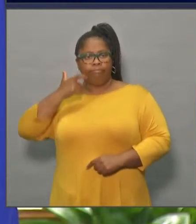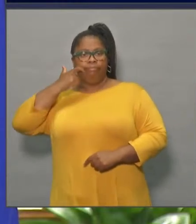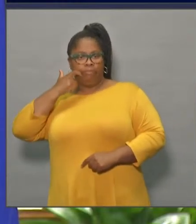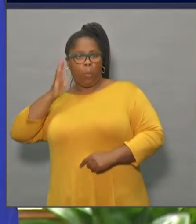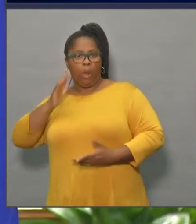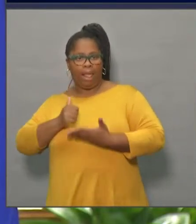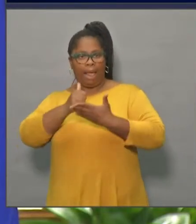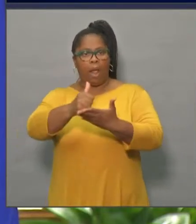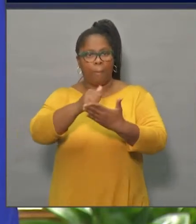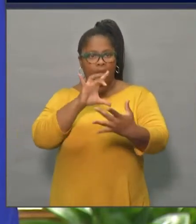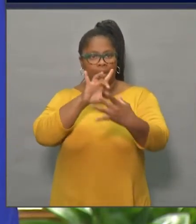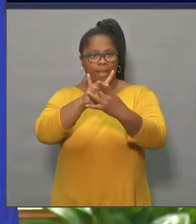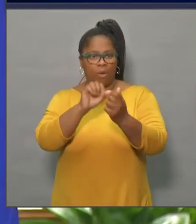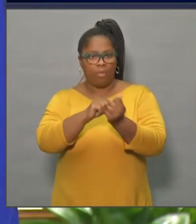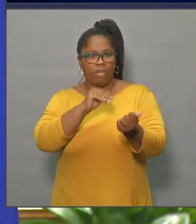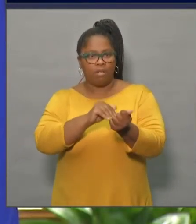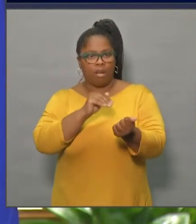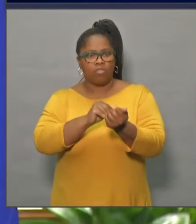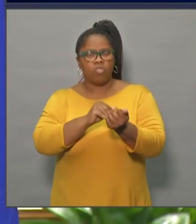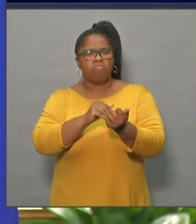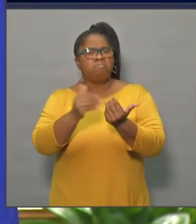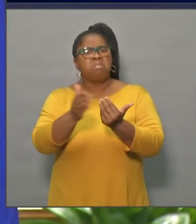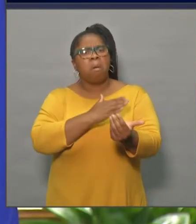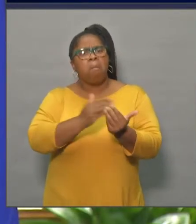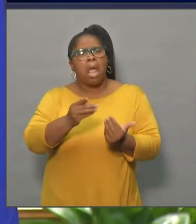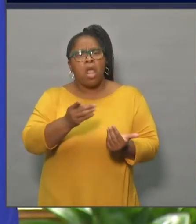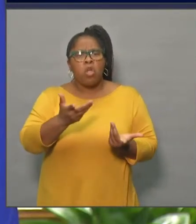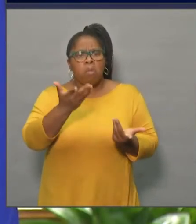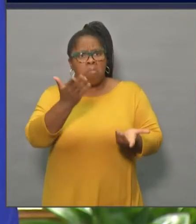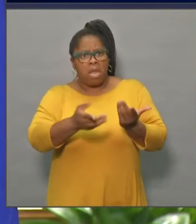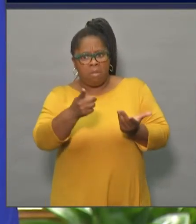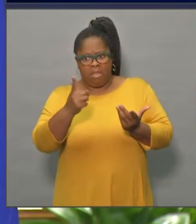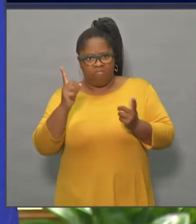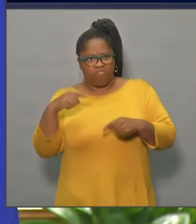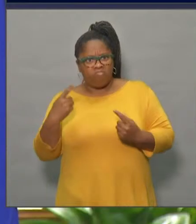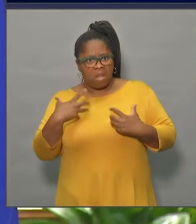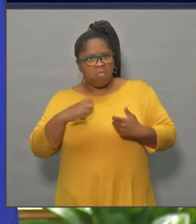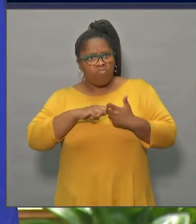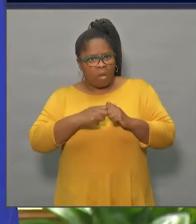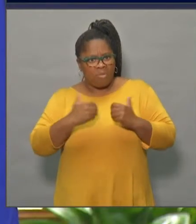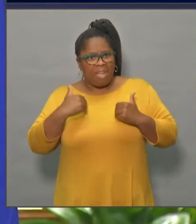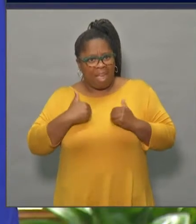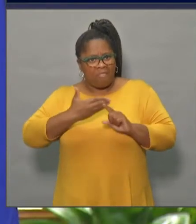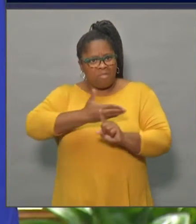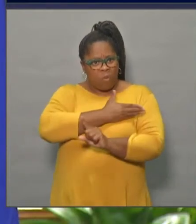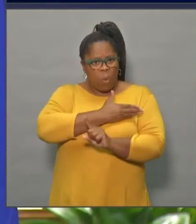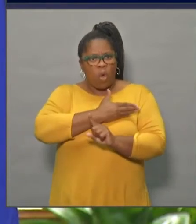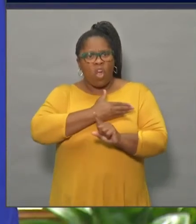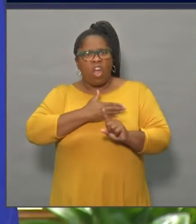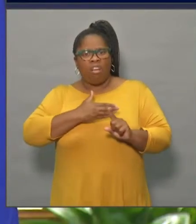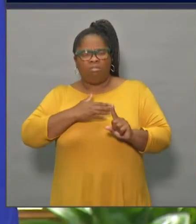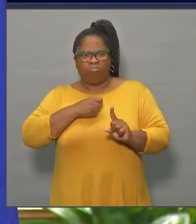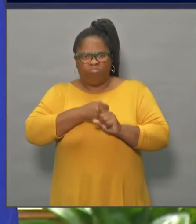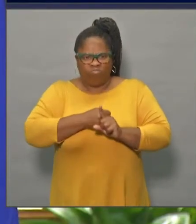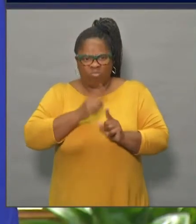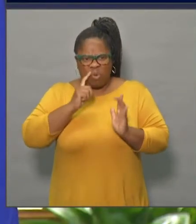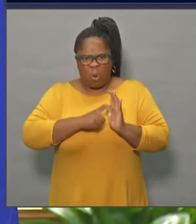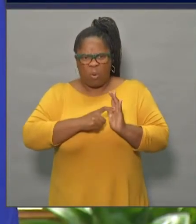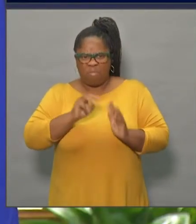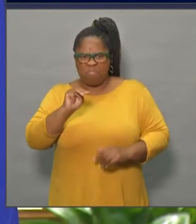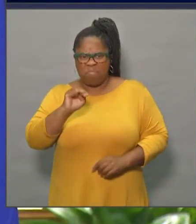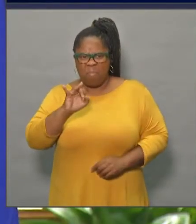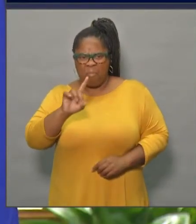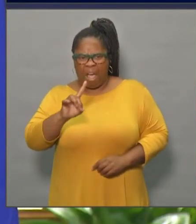provider. Even mild illness in a person with underlying health conditions during a pandemic is cause for concern, and